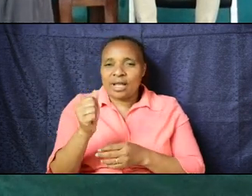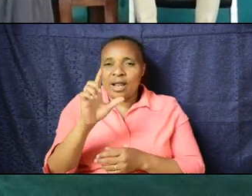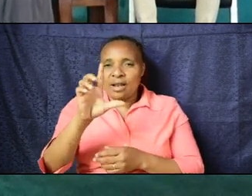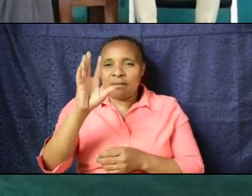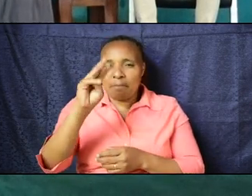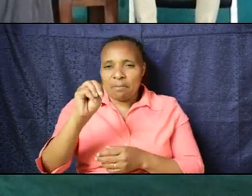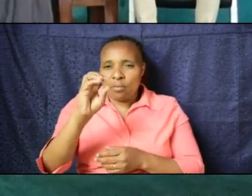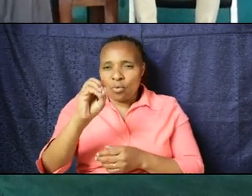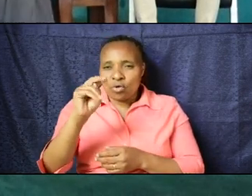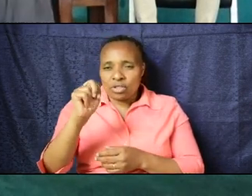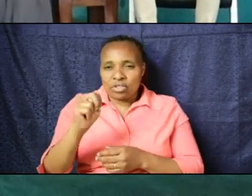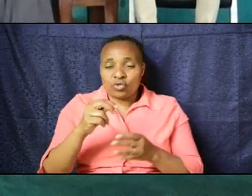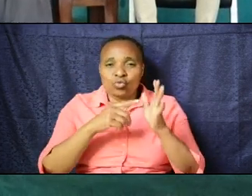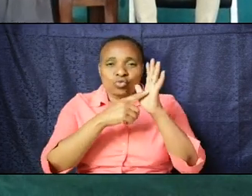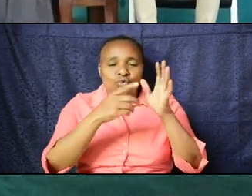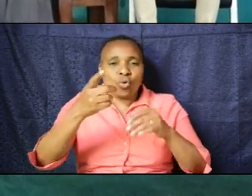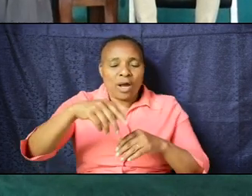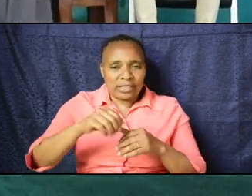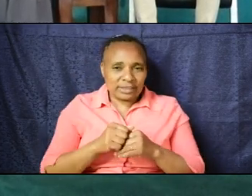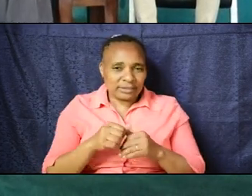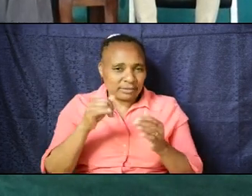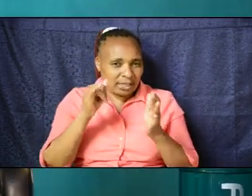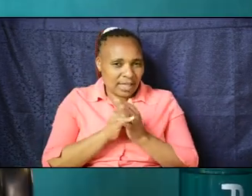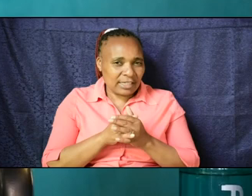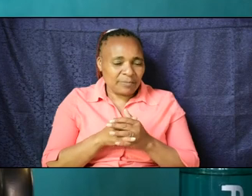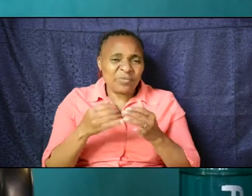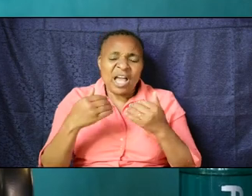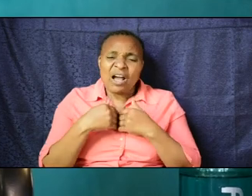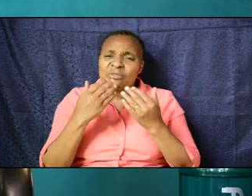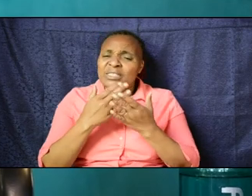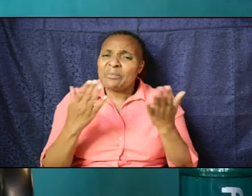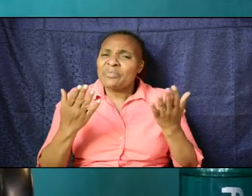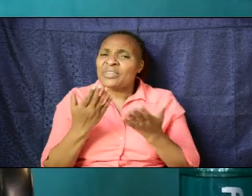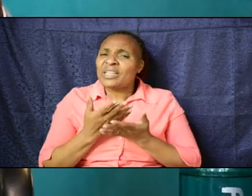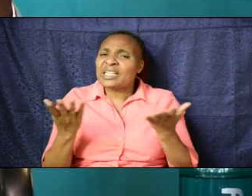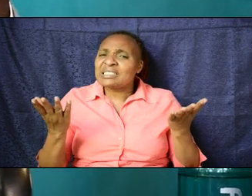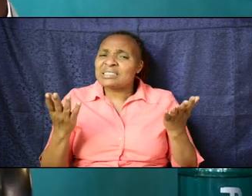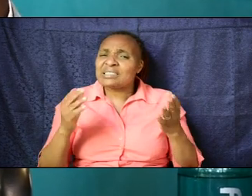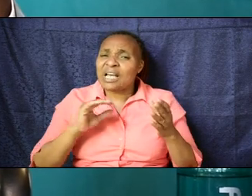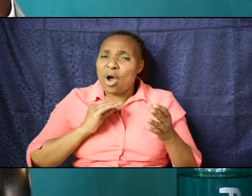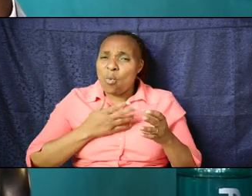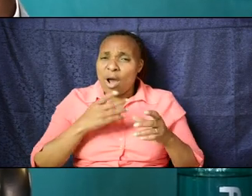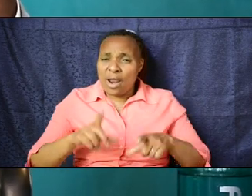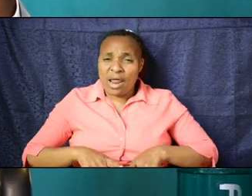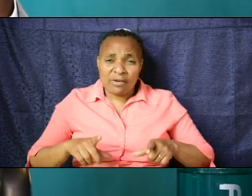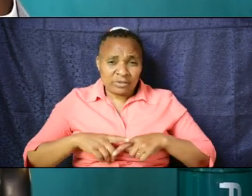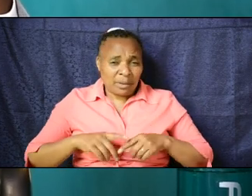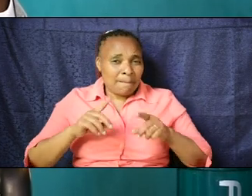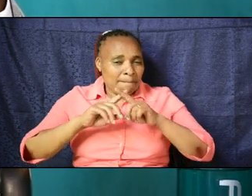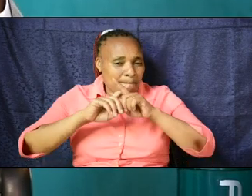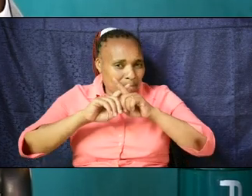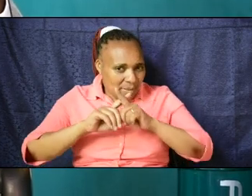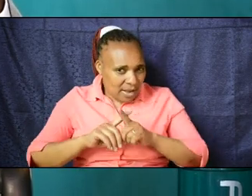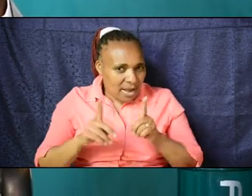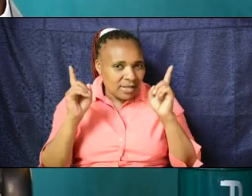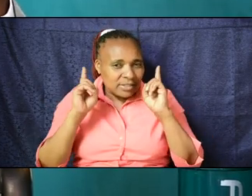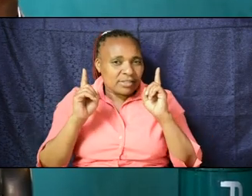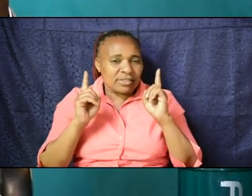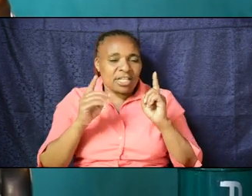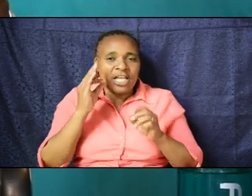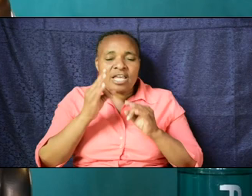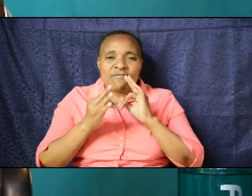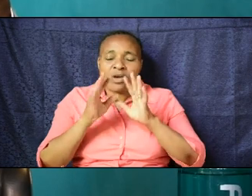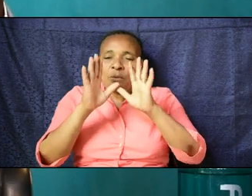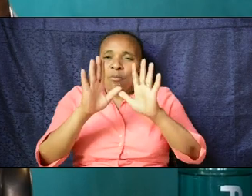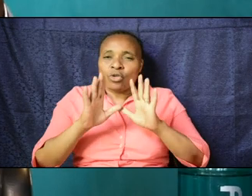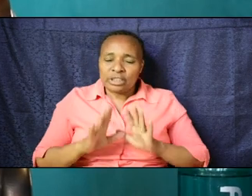is to show us that we might have some things in this life, but as long as we don't have the most